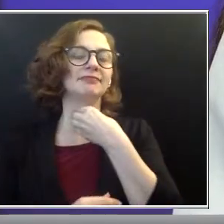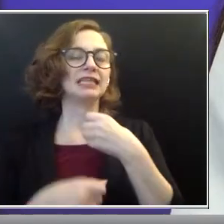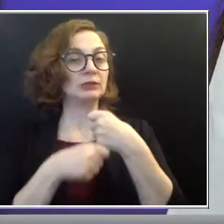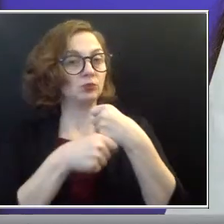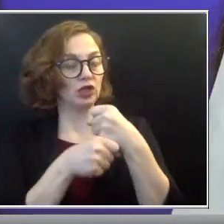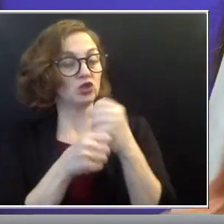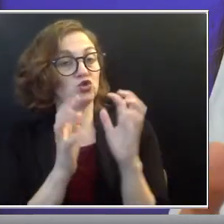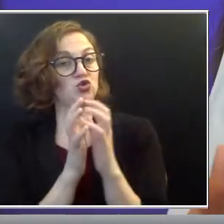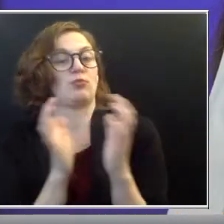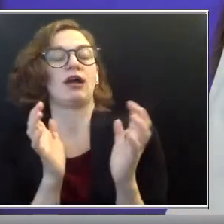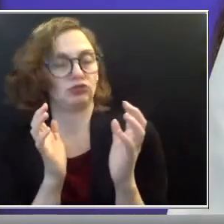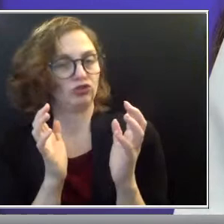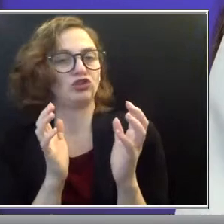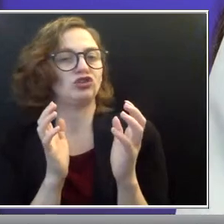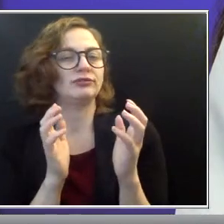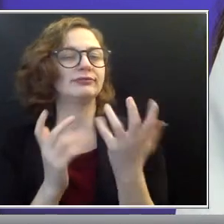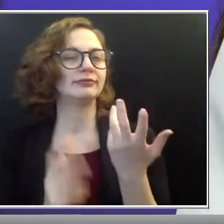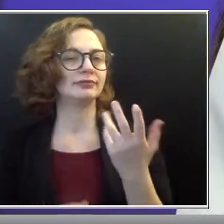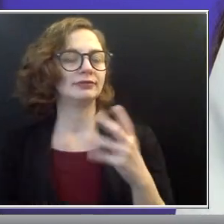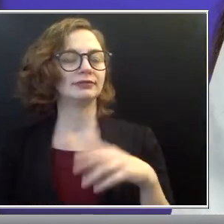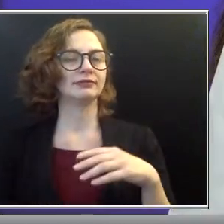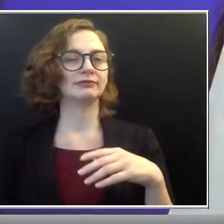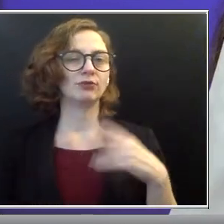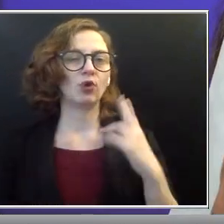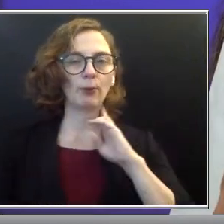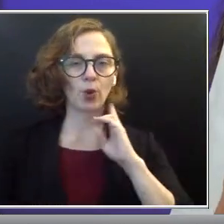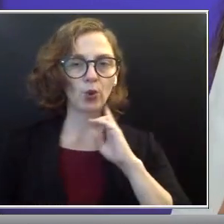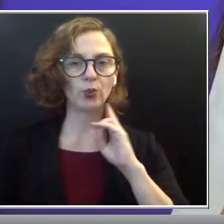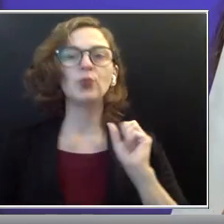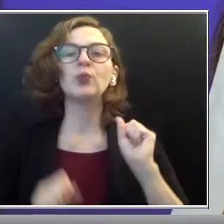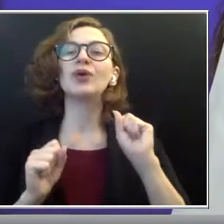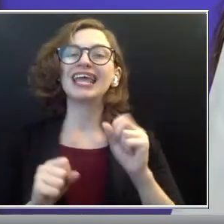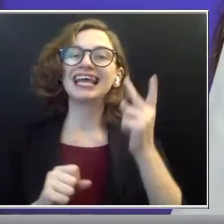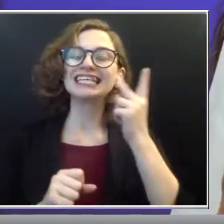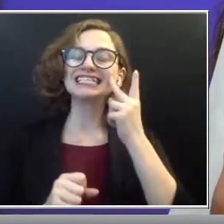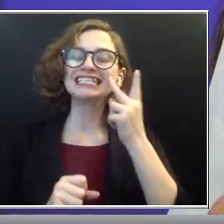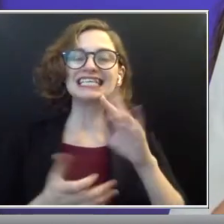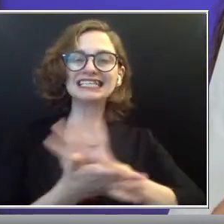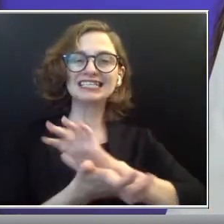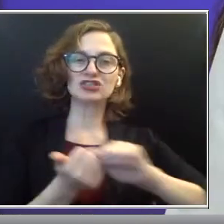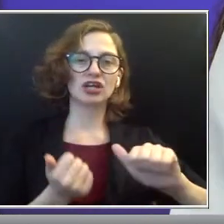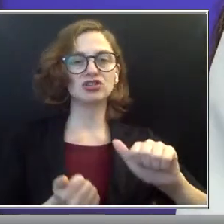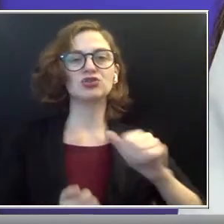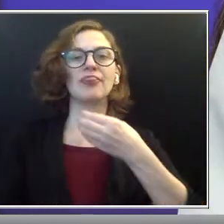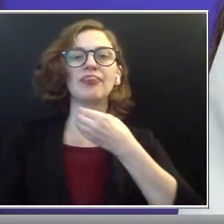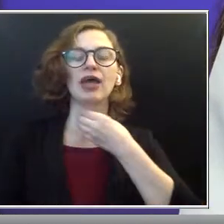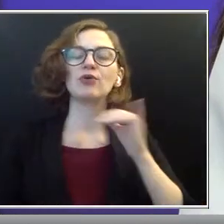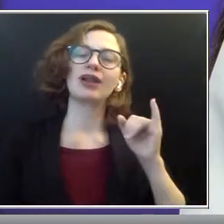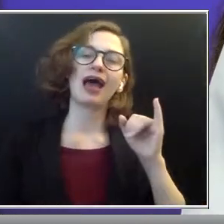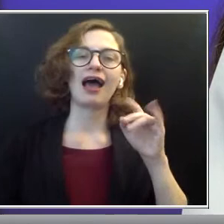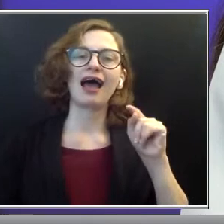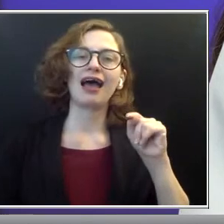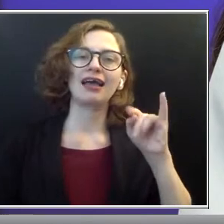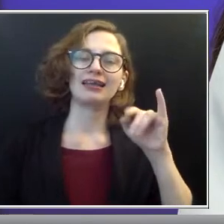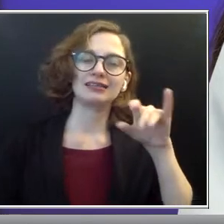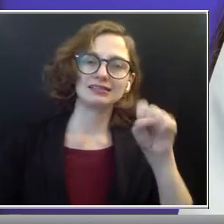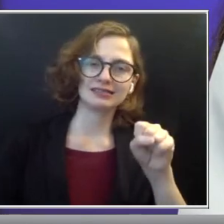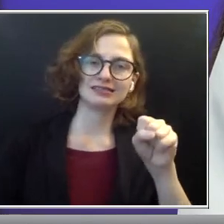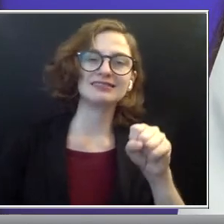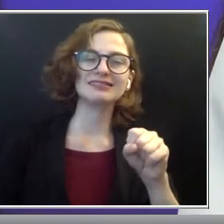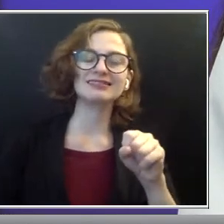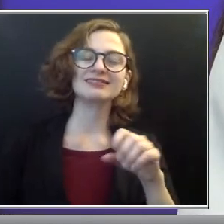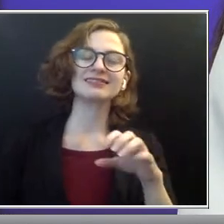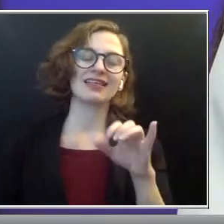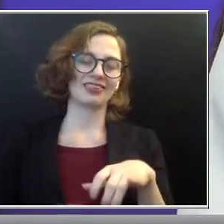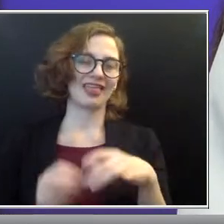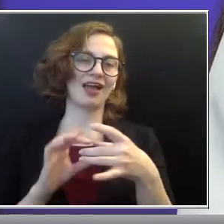brain. We can also see a destructive thyroiditis, where we get inflammation in the thyroid gland and release of extra hormone. But Graves' disease is the